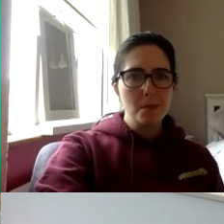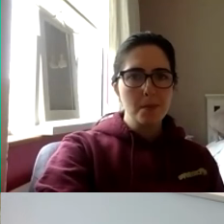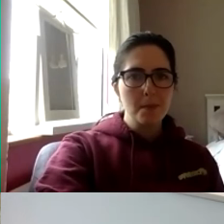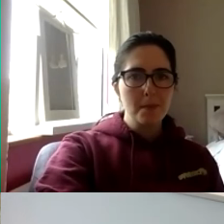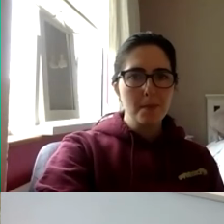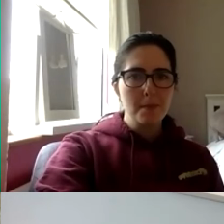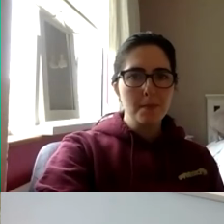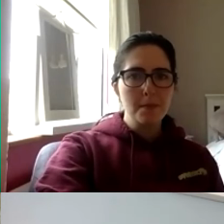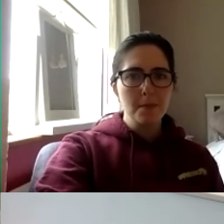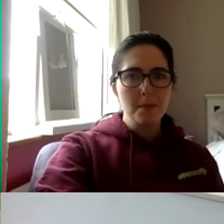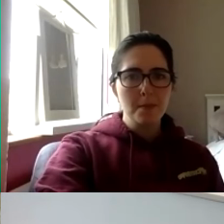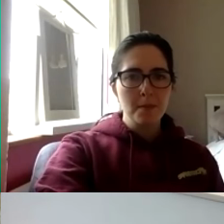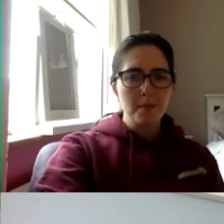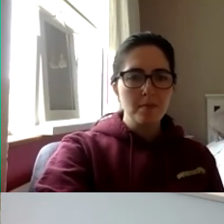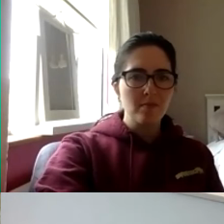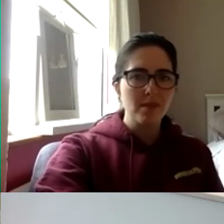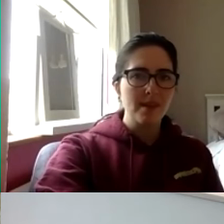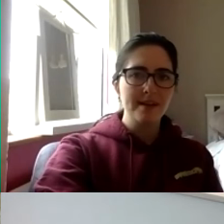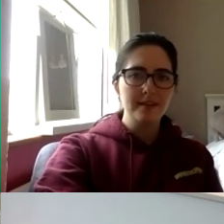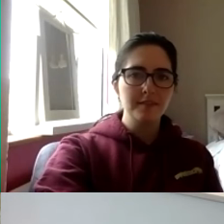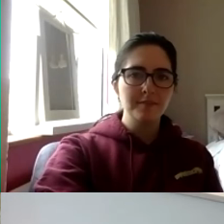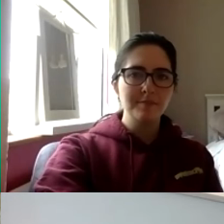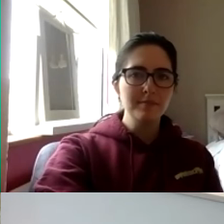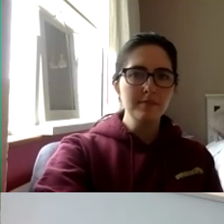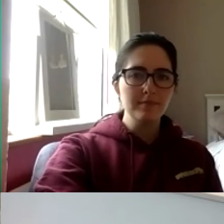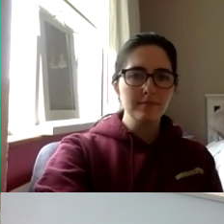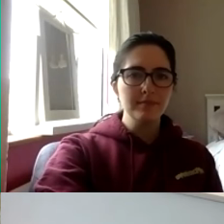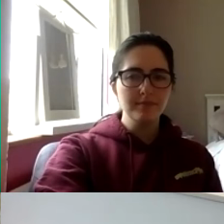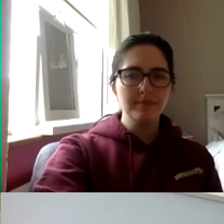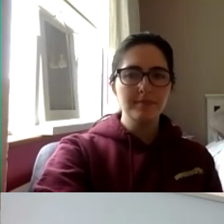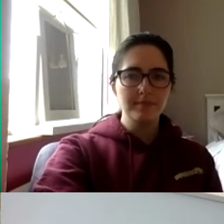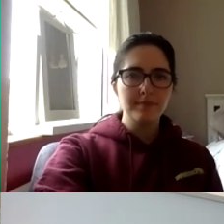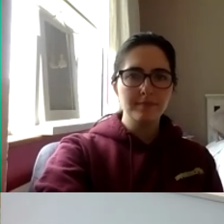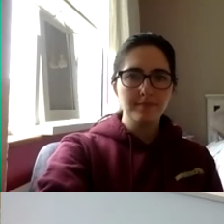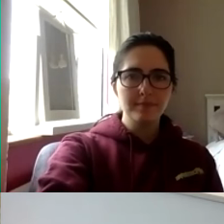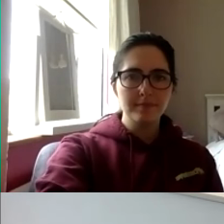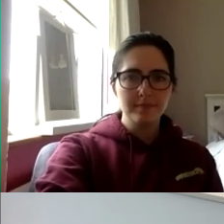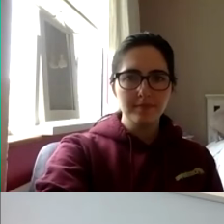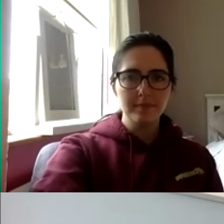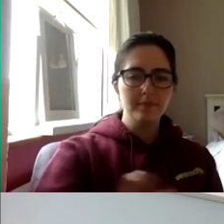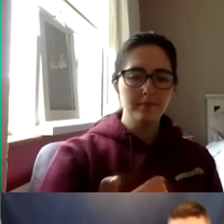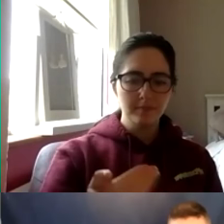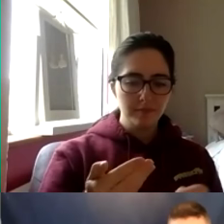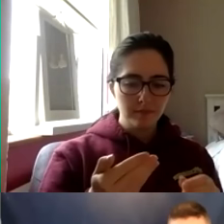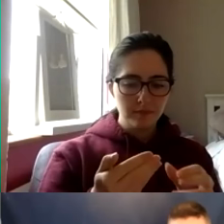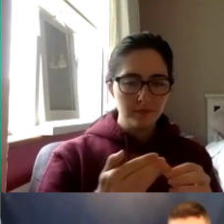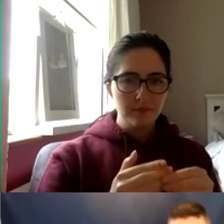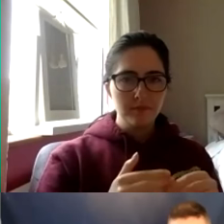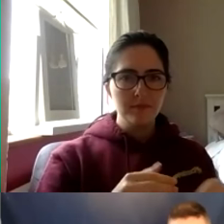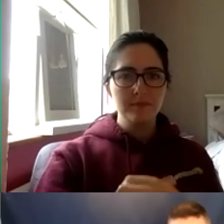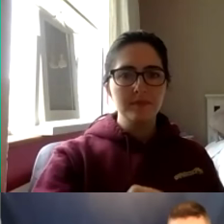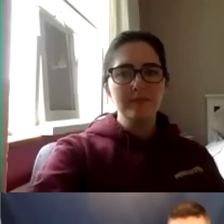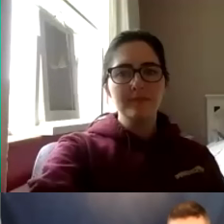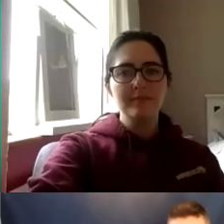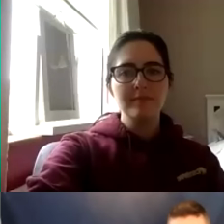put it up on Blackboard. Yep. And I can also point you towards Alissa's thesis if people want to